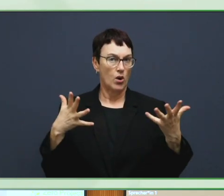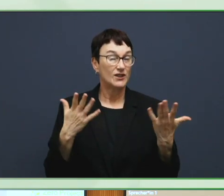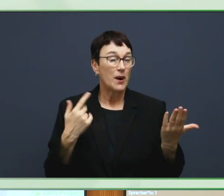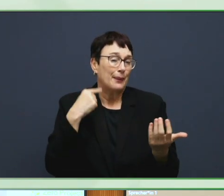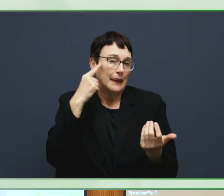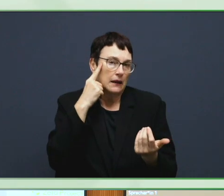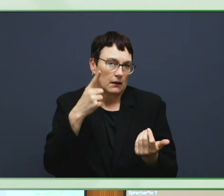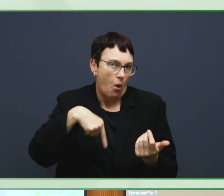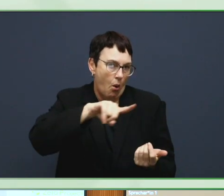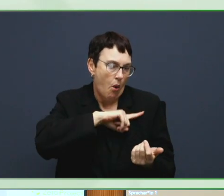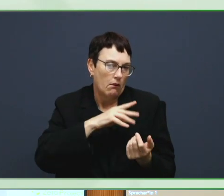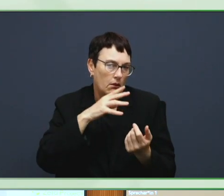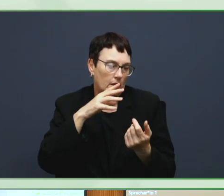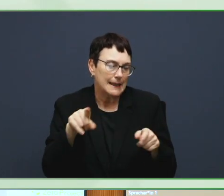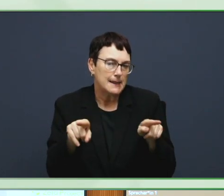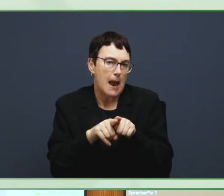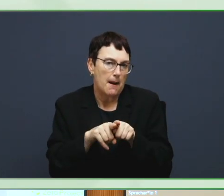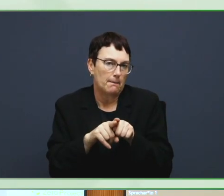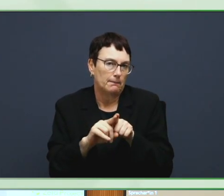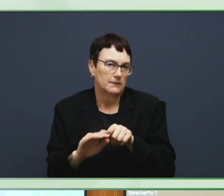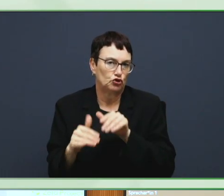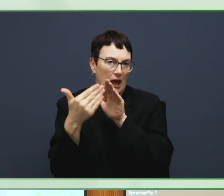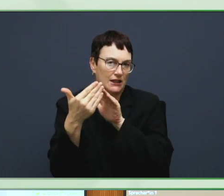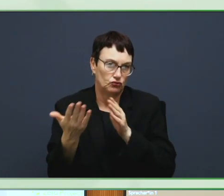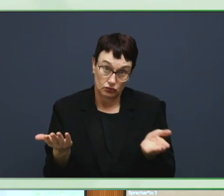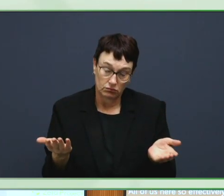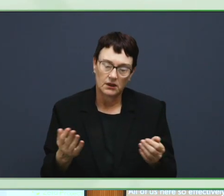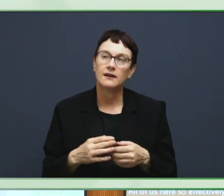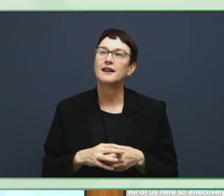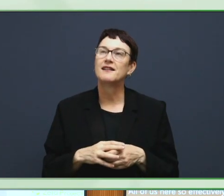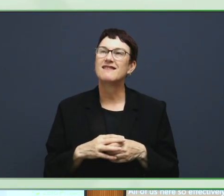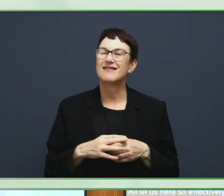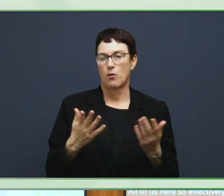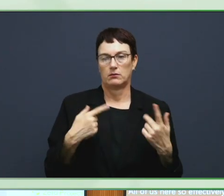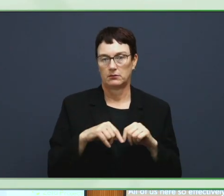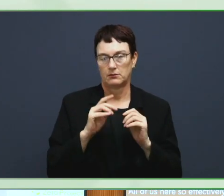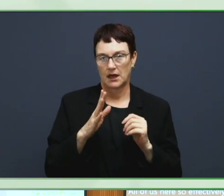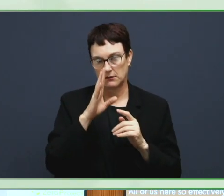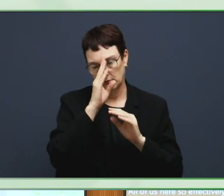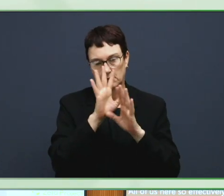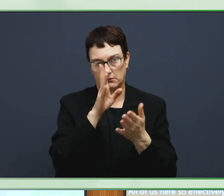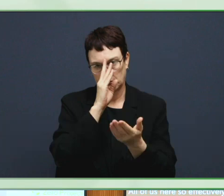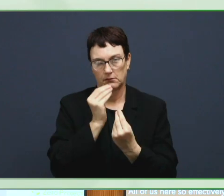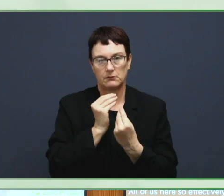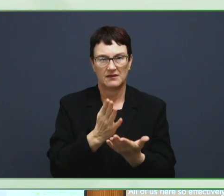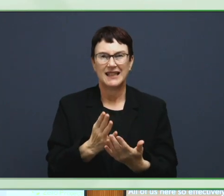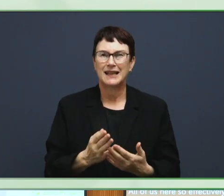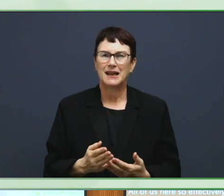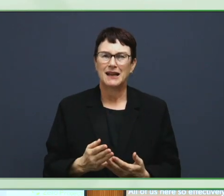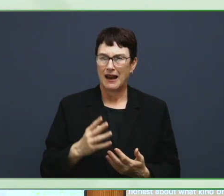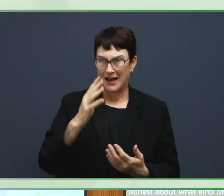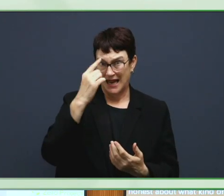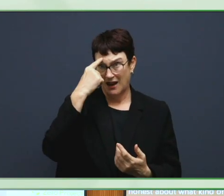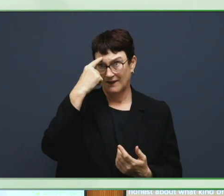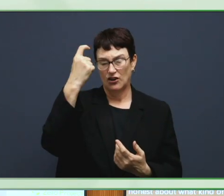effectively, we have also to be very, very honest about what kind of innovation is leading our ventures. Meaning, is it